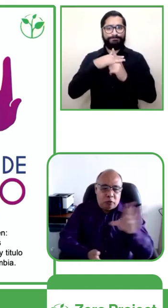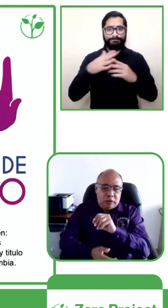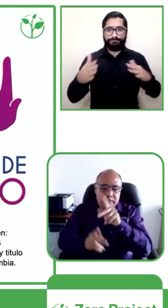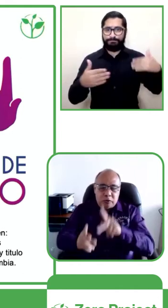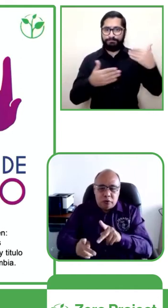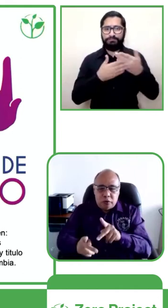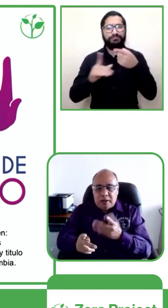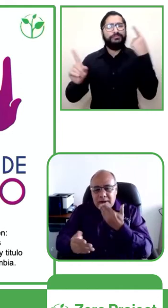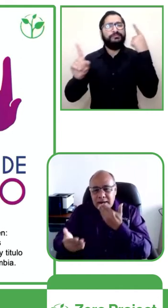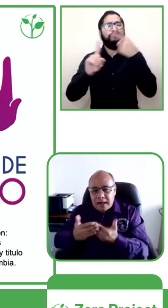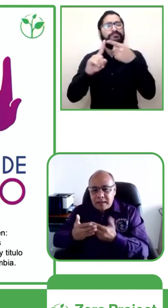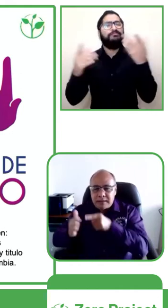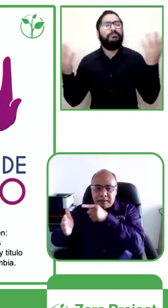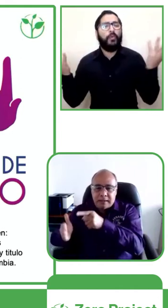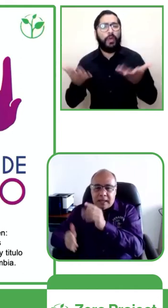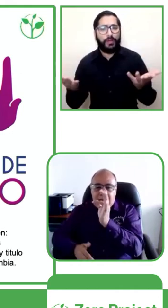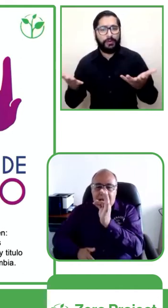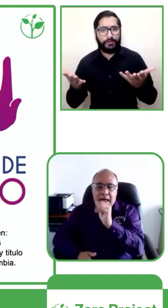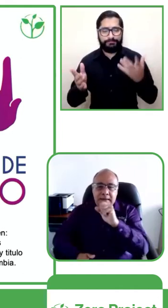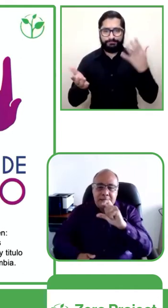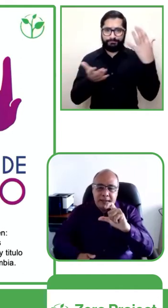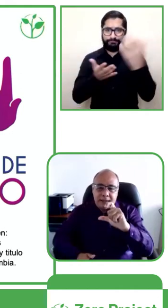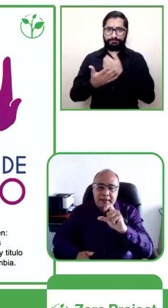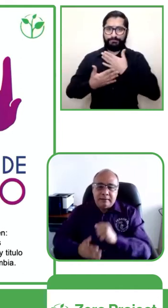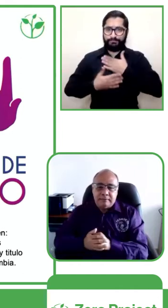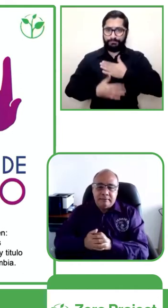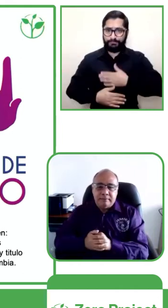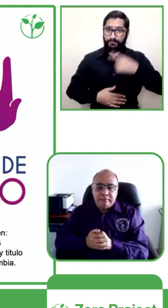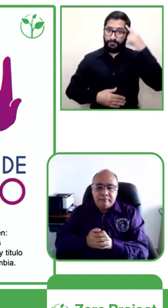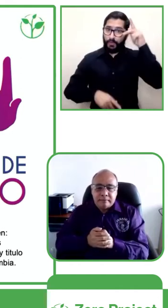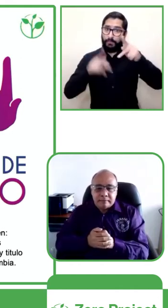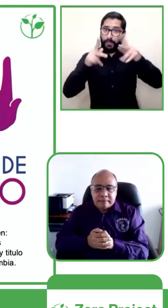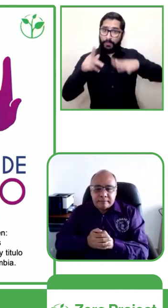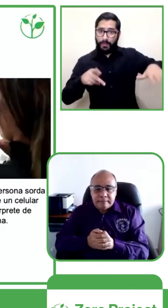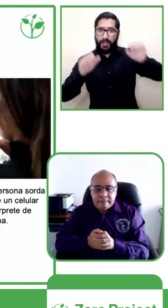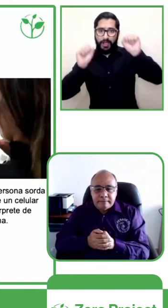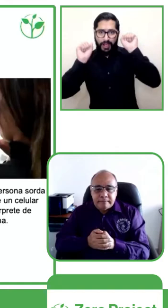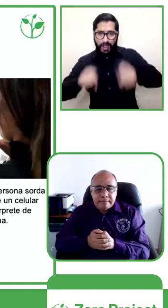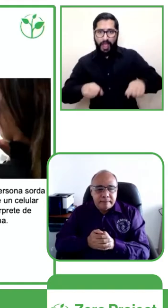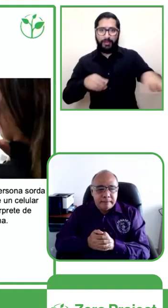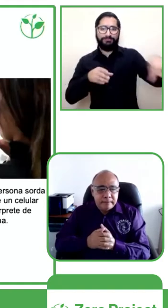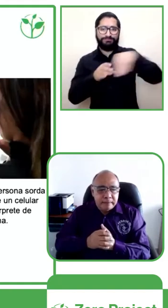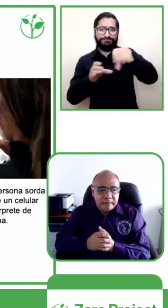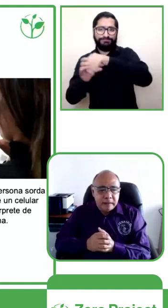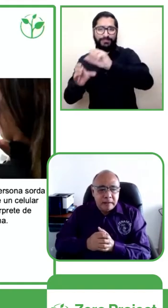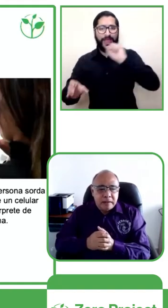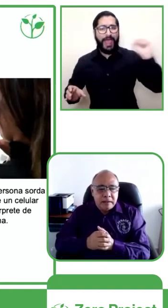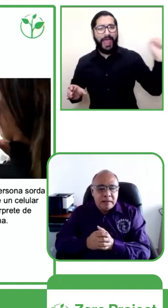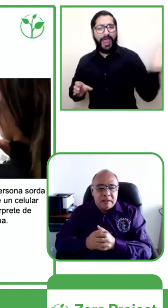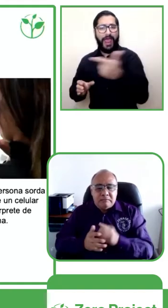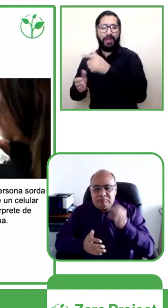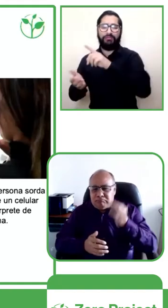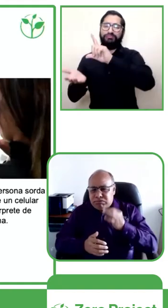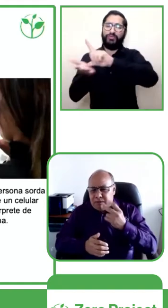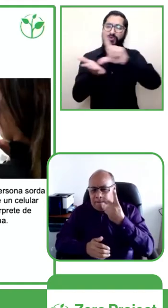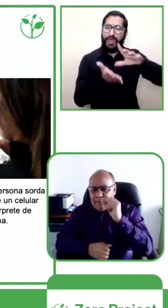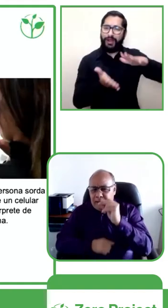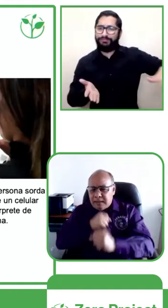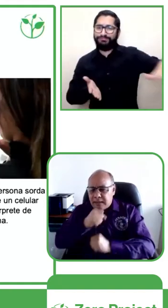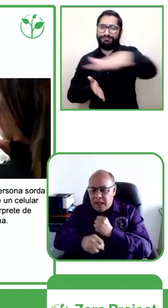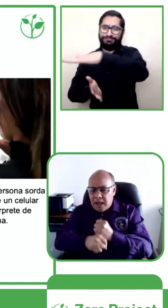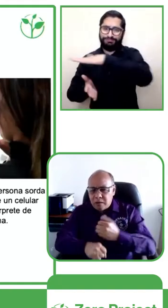2001. With the end of deaf people being able to participate and access information thanks to